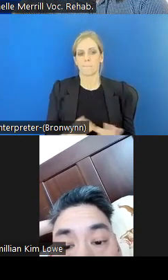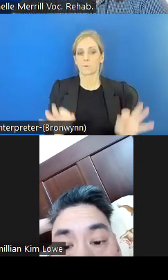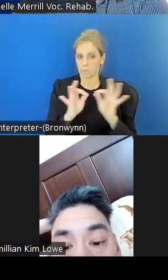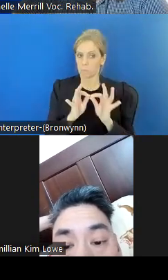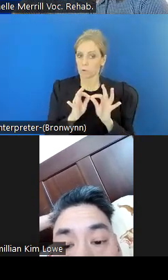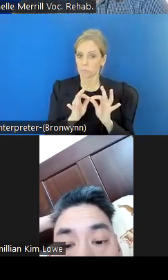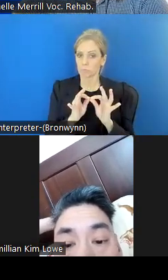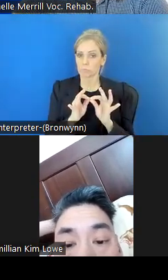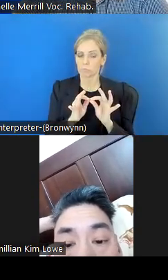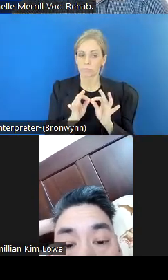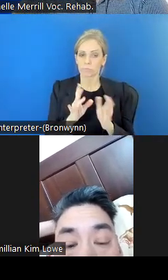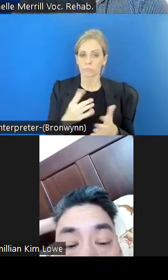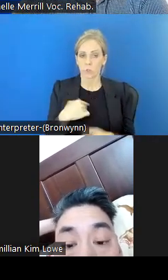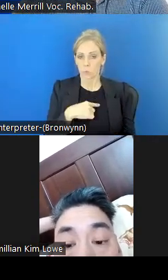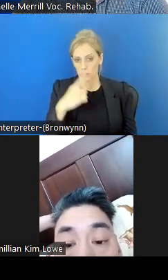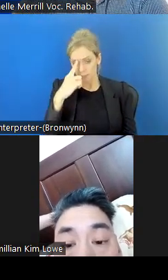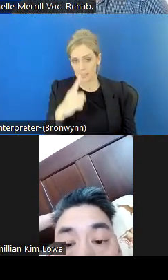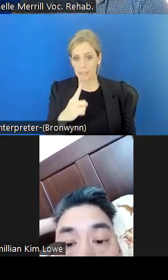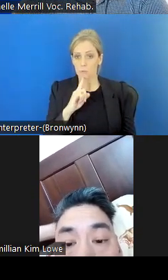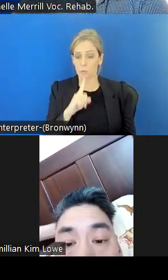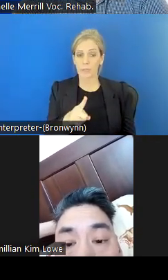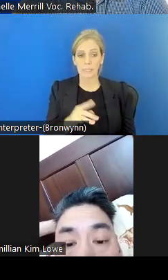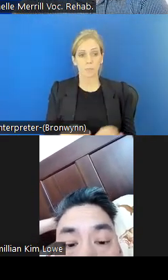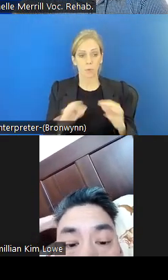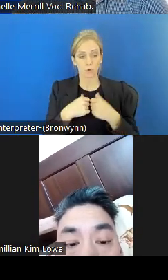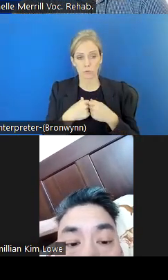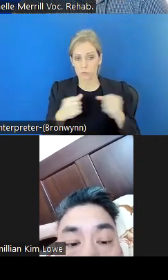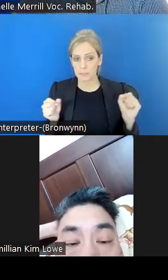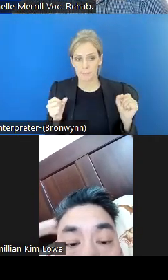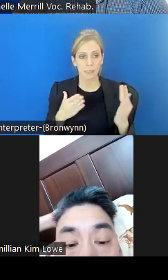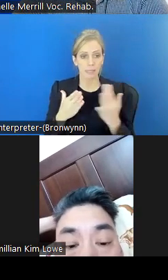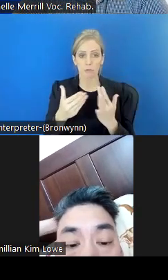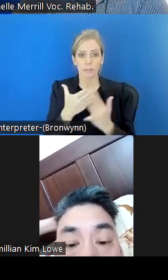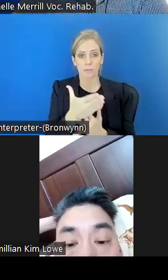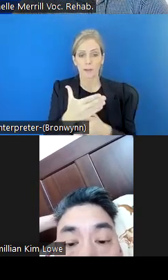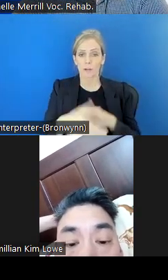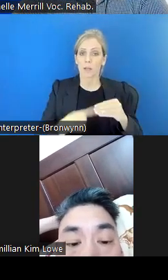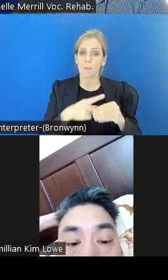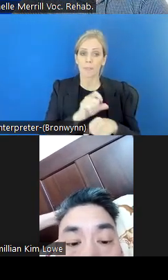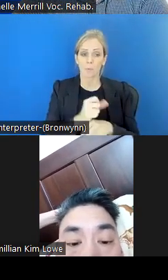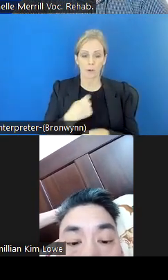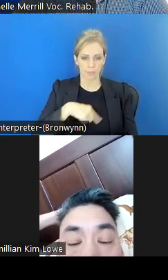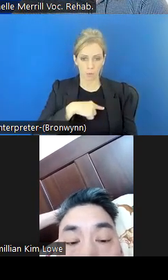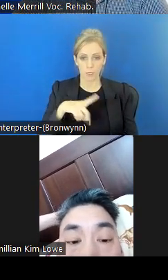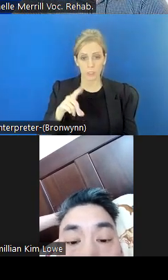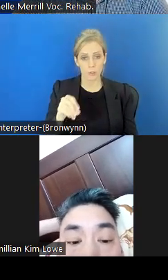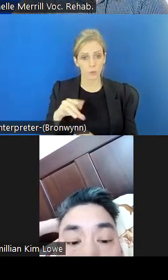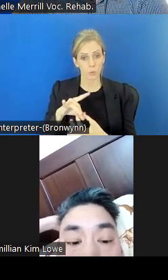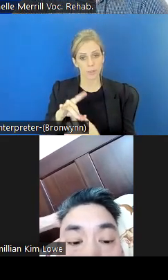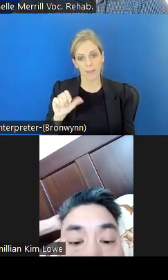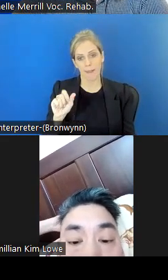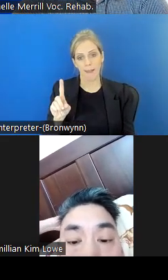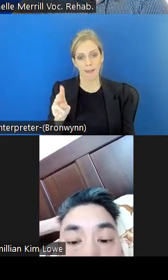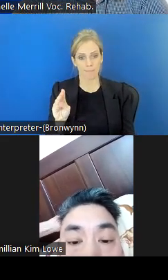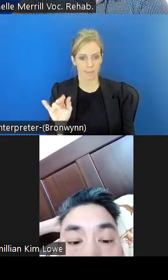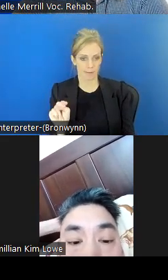it was really important to be as transparent as possible in the work that we do in administration. And so,